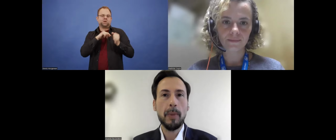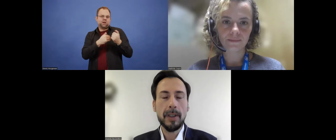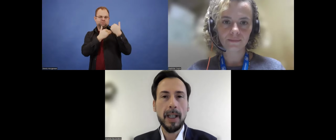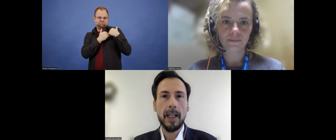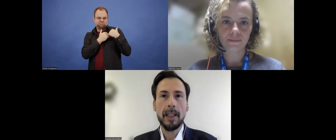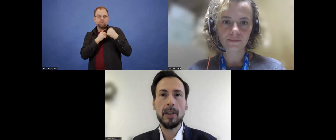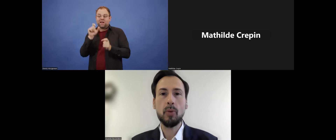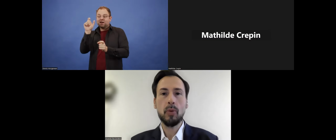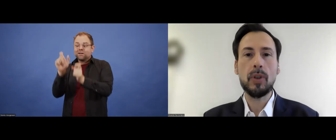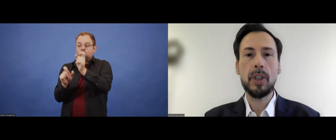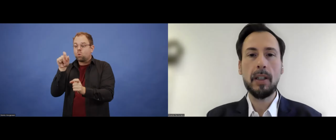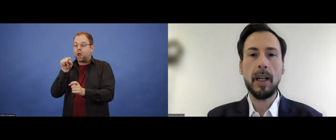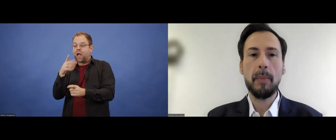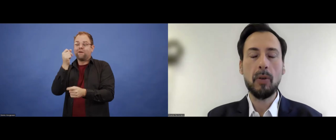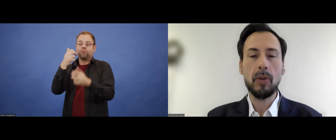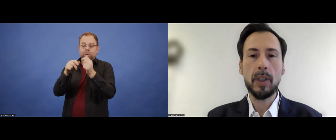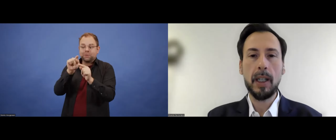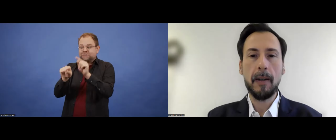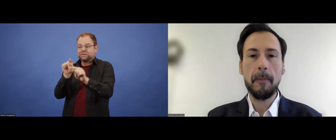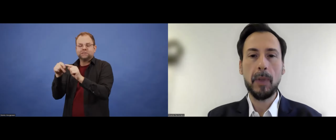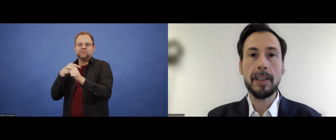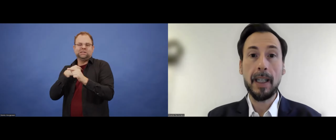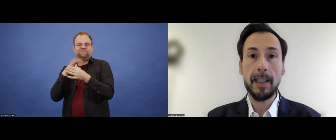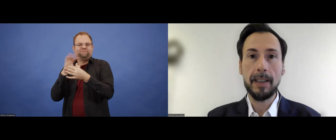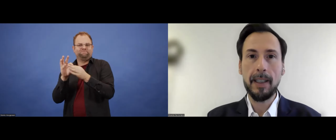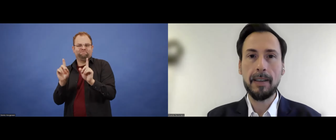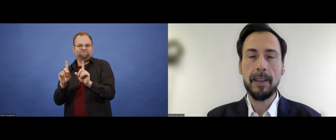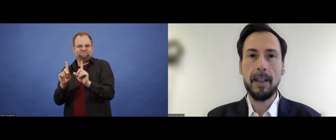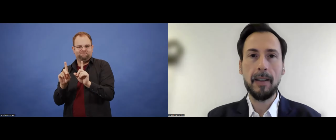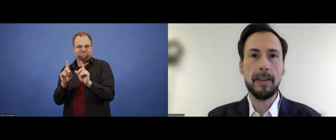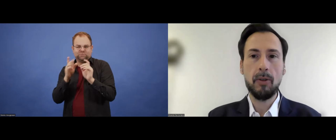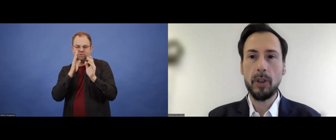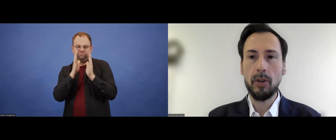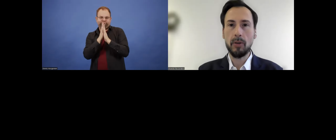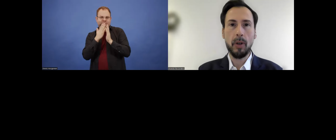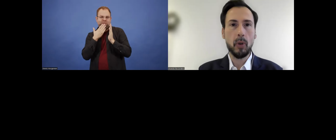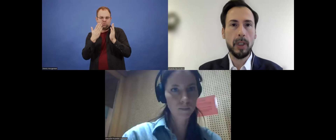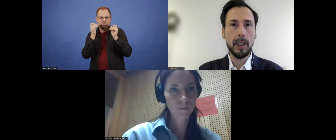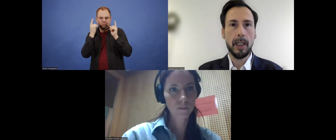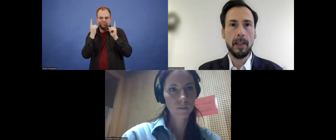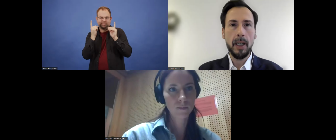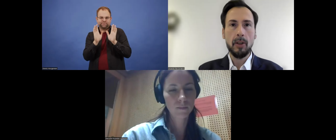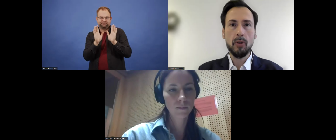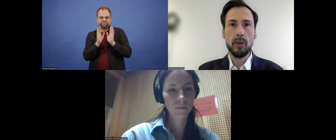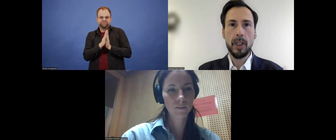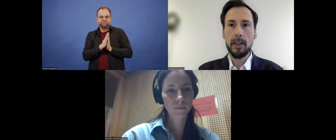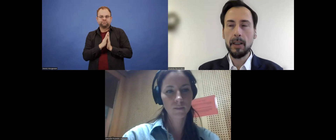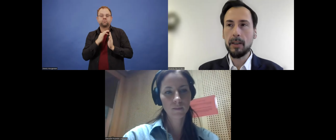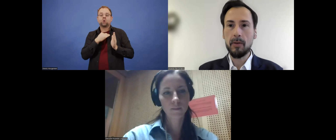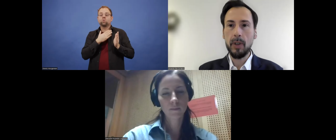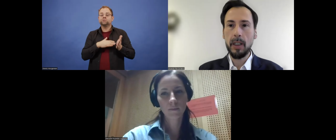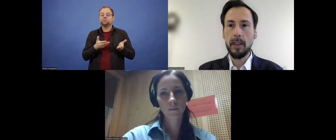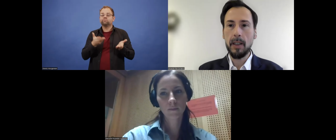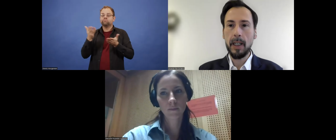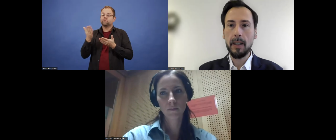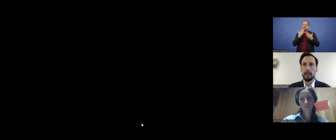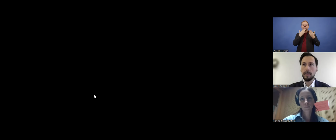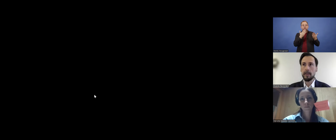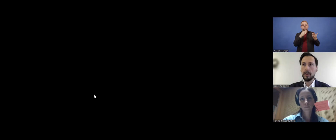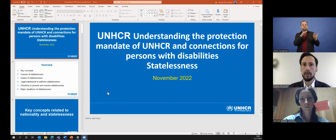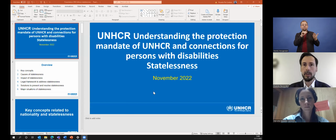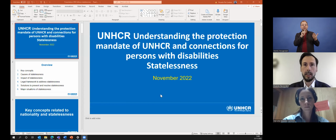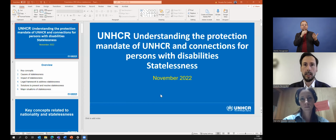to Marcela to share about statelessness situation. So I'm going again to share the screen